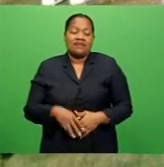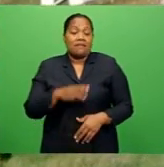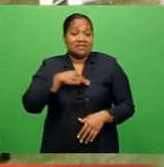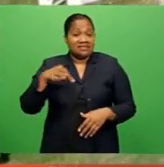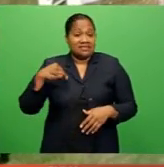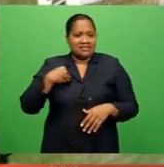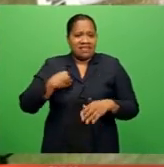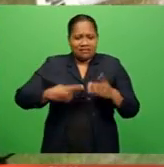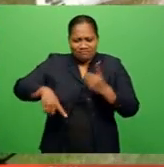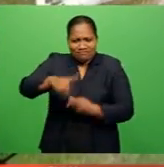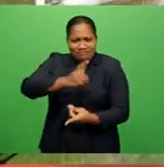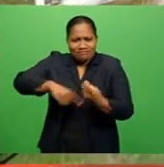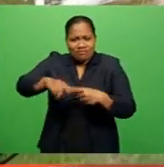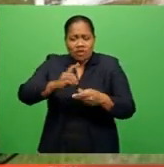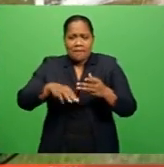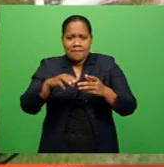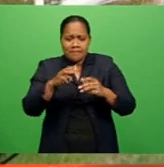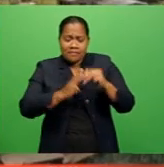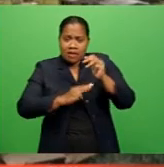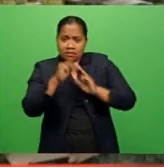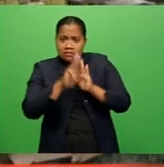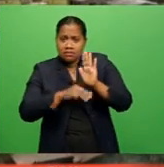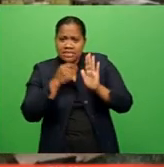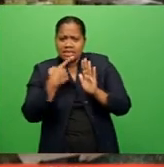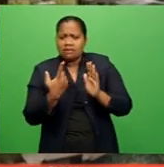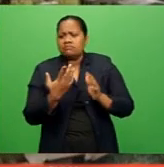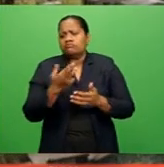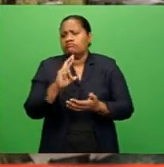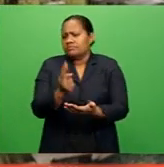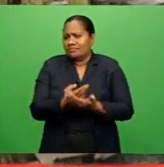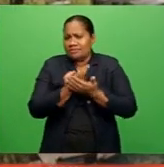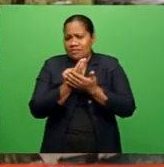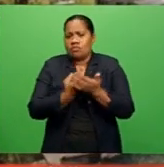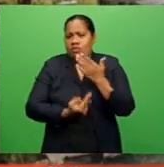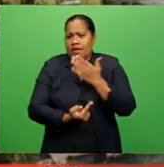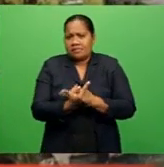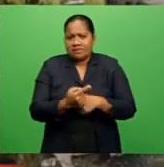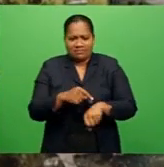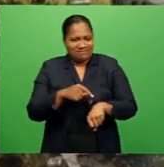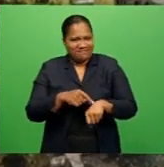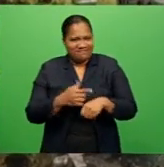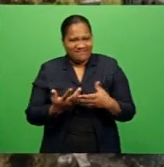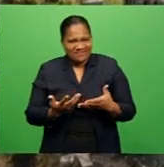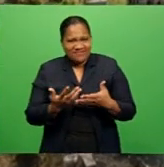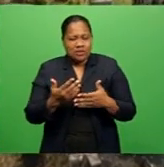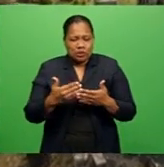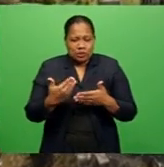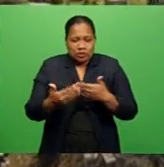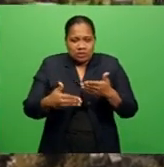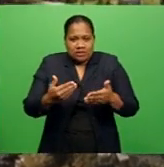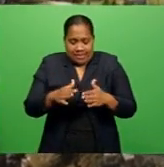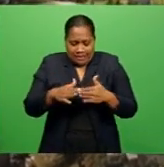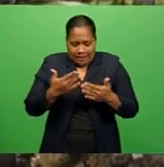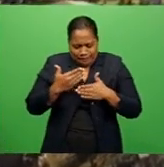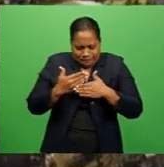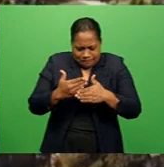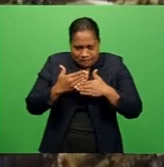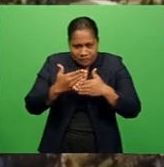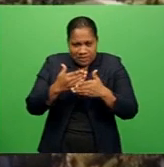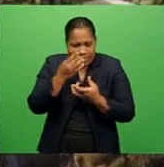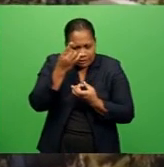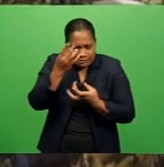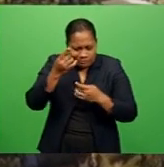Disaster Management says the rehabilitation phase is usually time-consuming and they are working out the finer details of the plan. We are